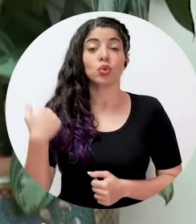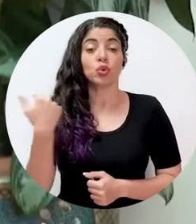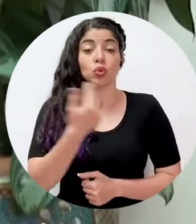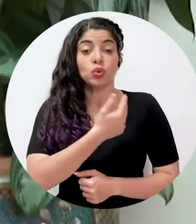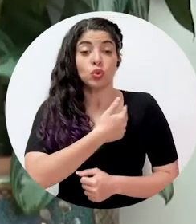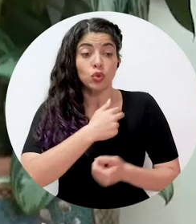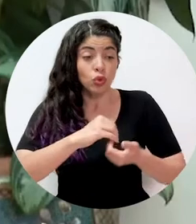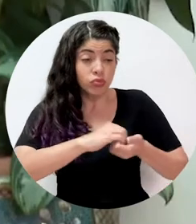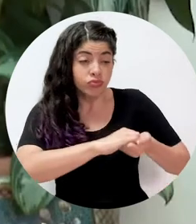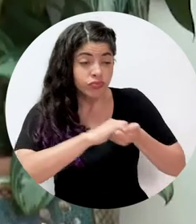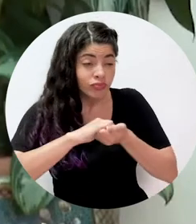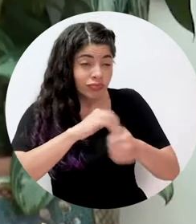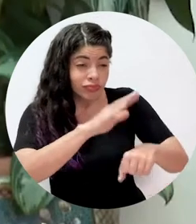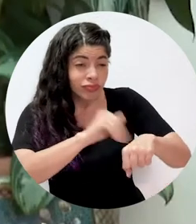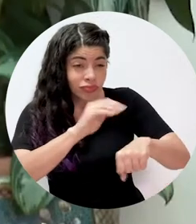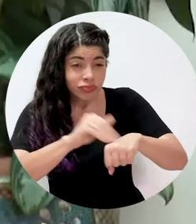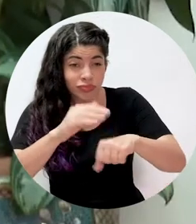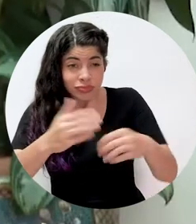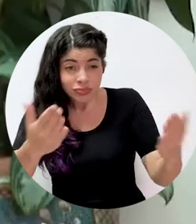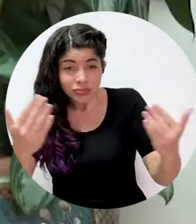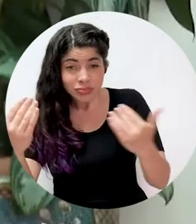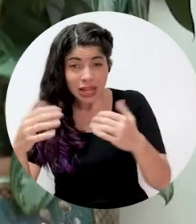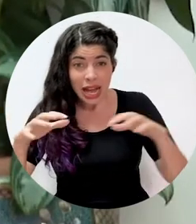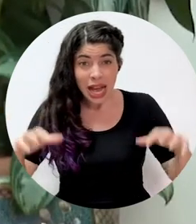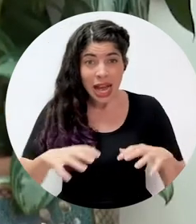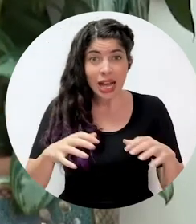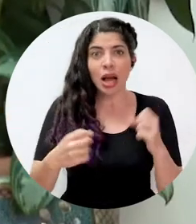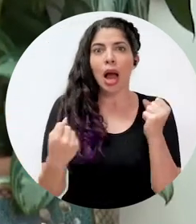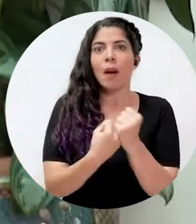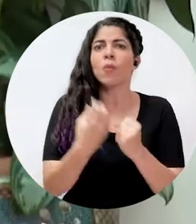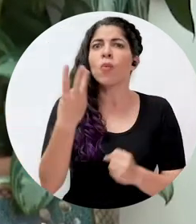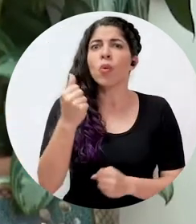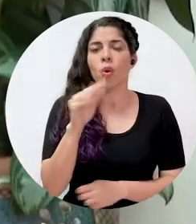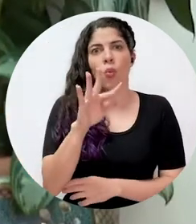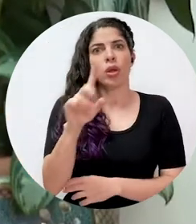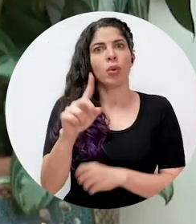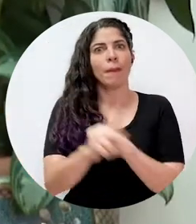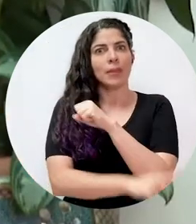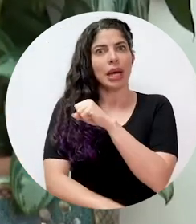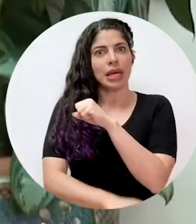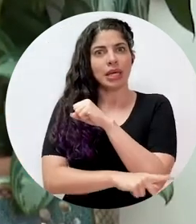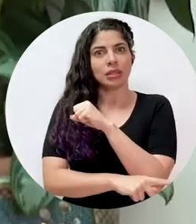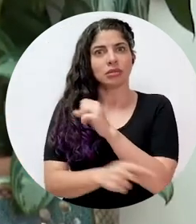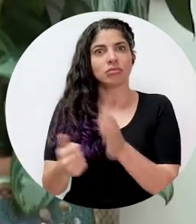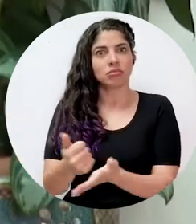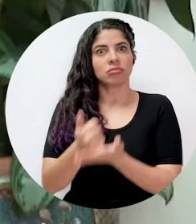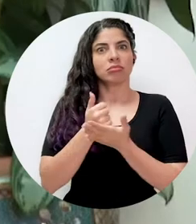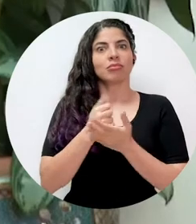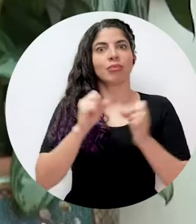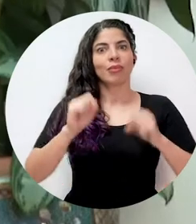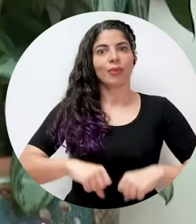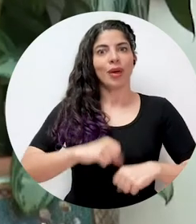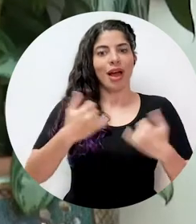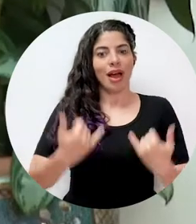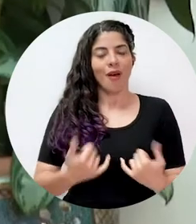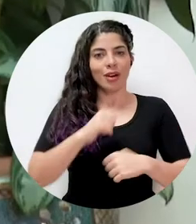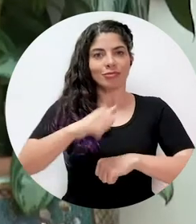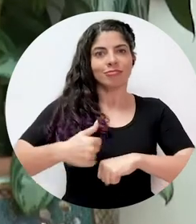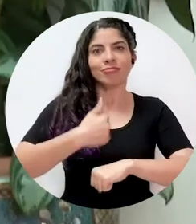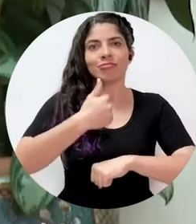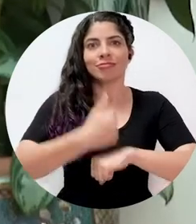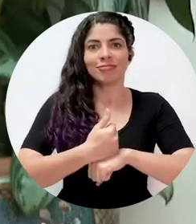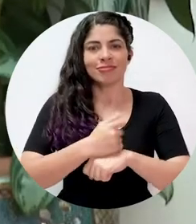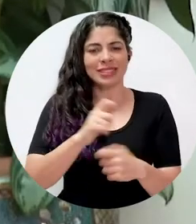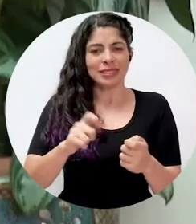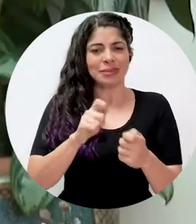Our solidarity call to action, supported by 41 countries, has allowed the establishment of